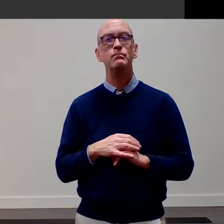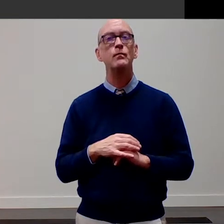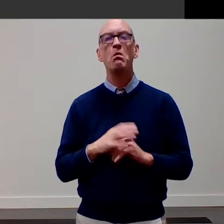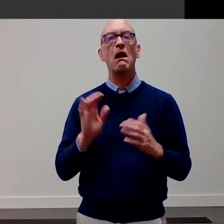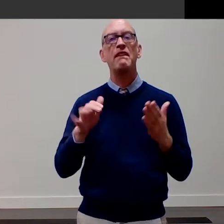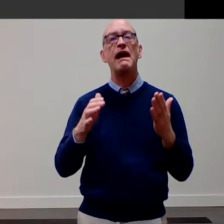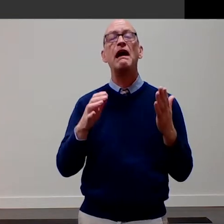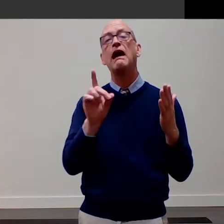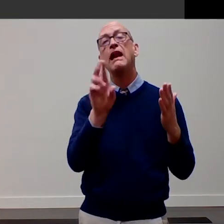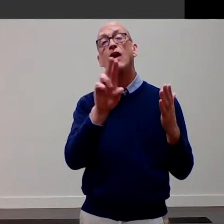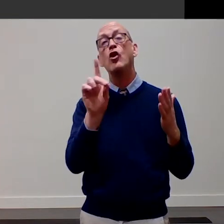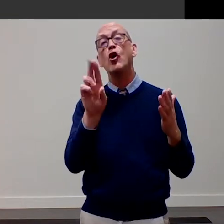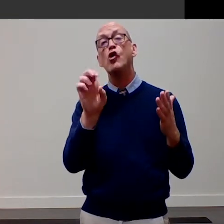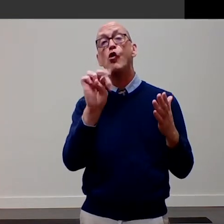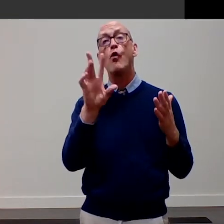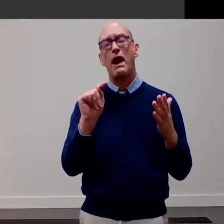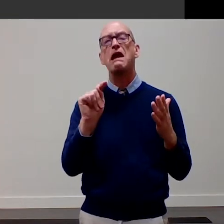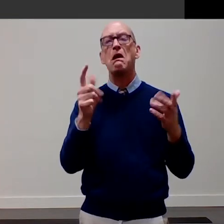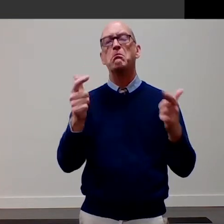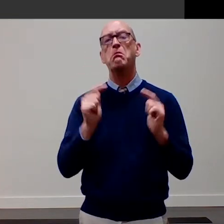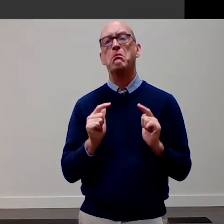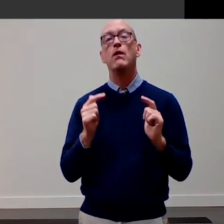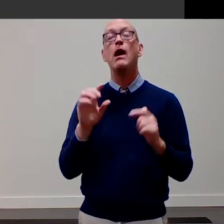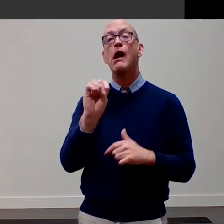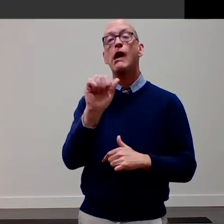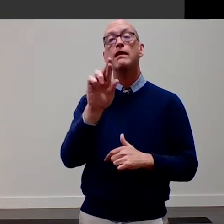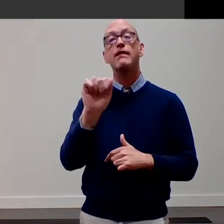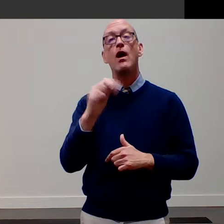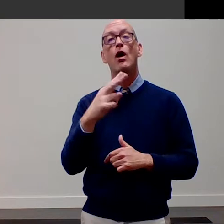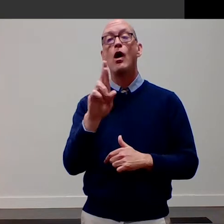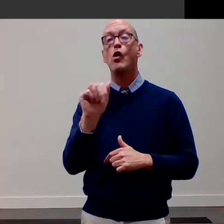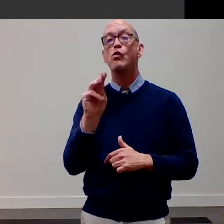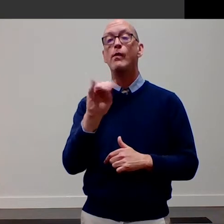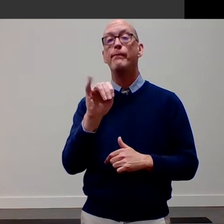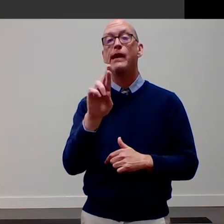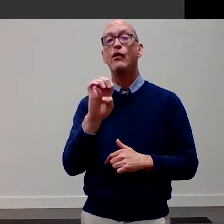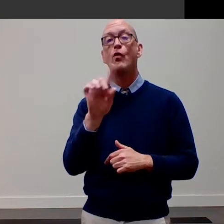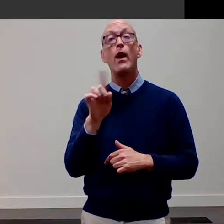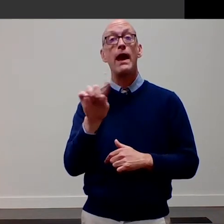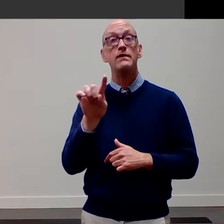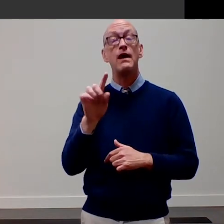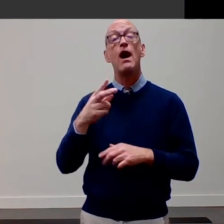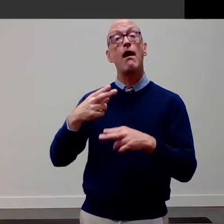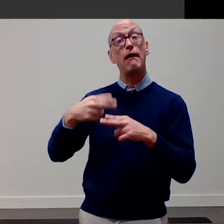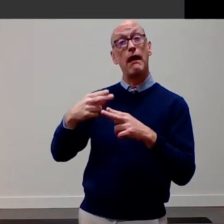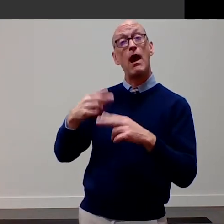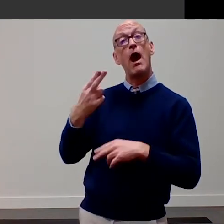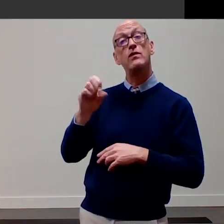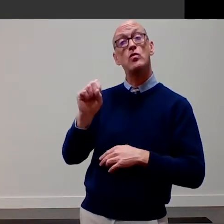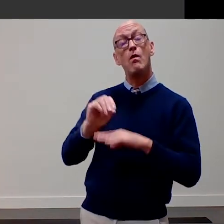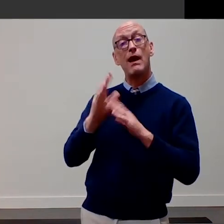So with that said, I'll take it from there. We have Sarah Ramirez, who was named High School Counselor of the Year from the Ohio